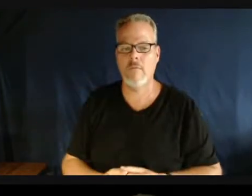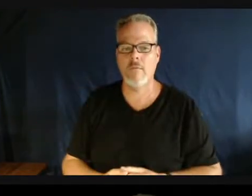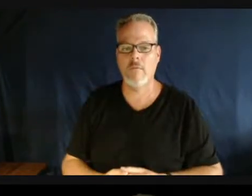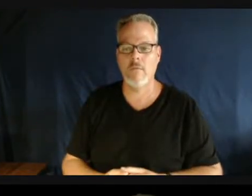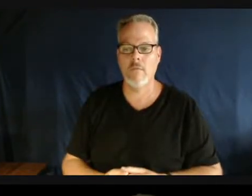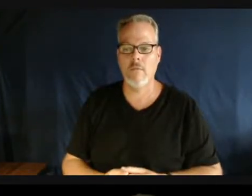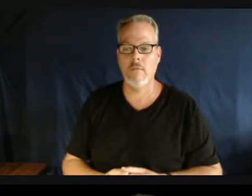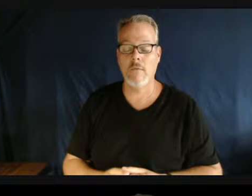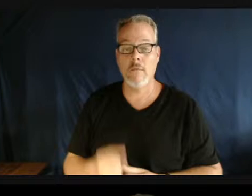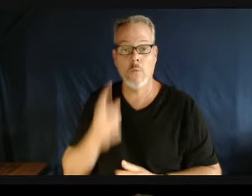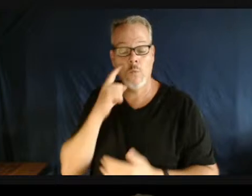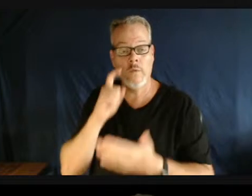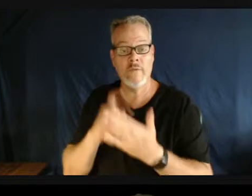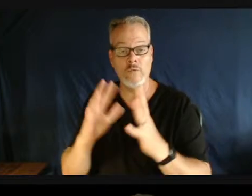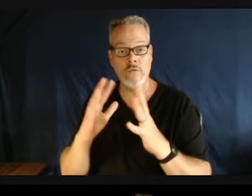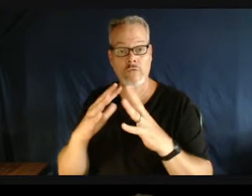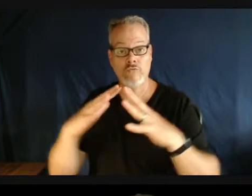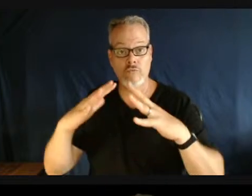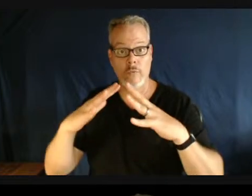as well as tremor.